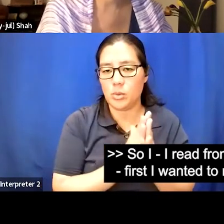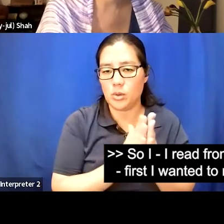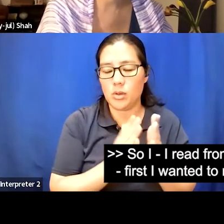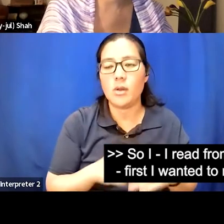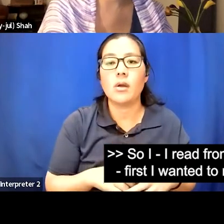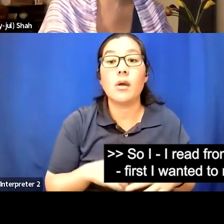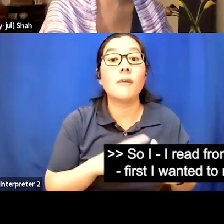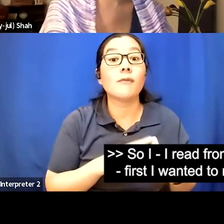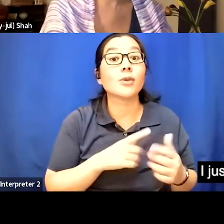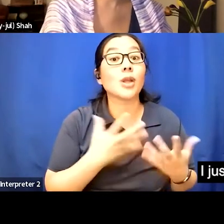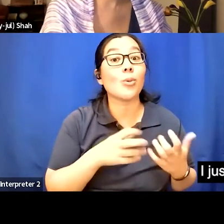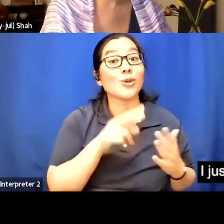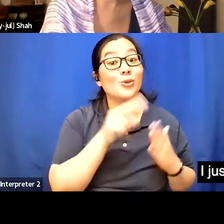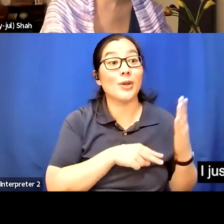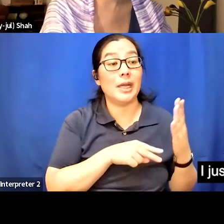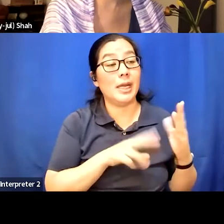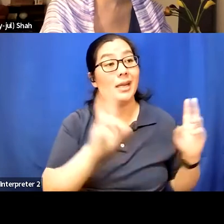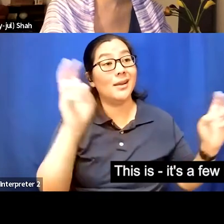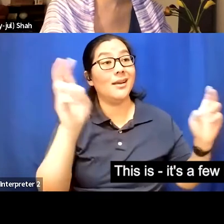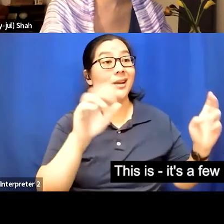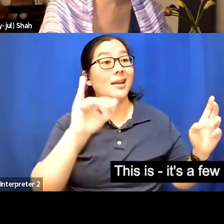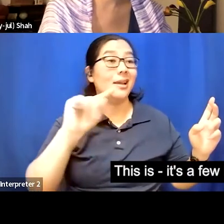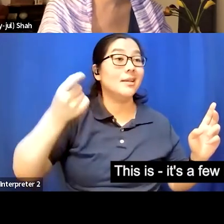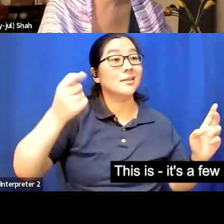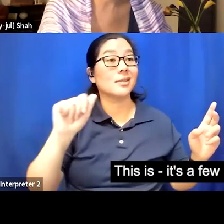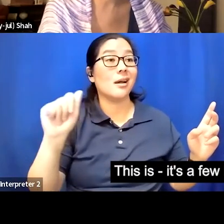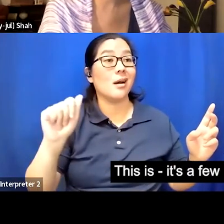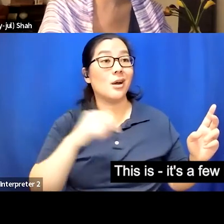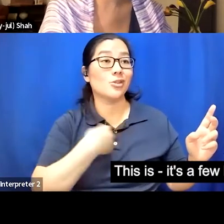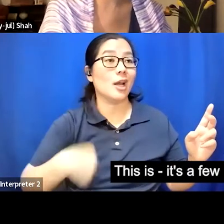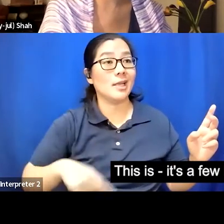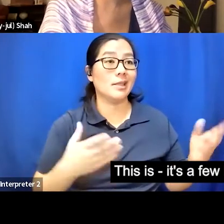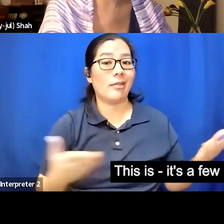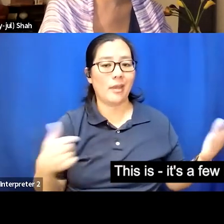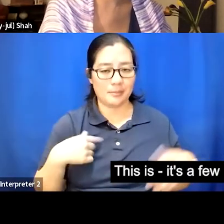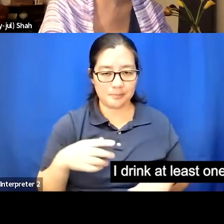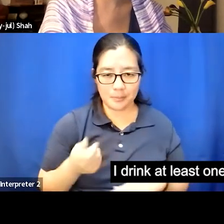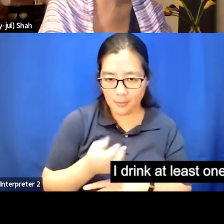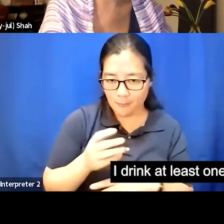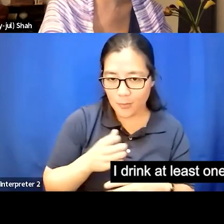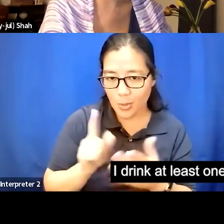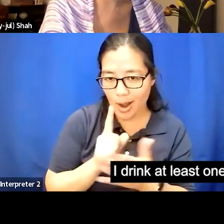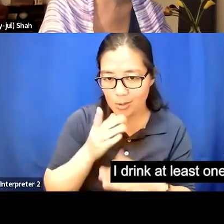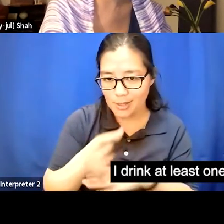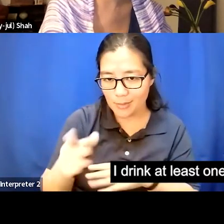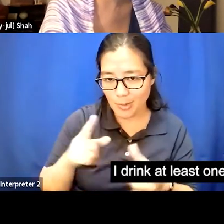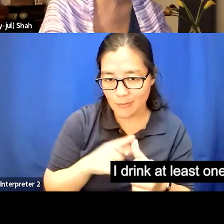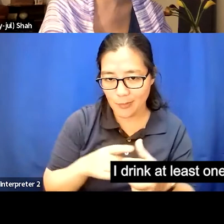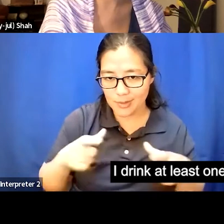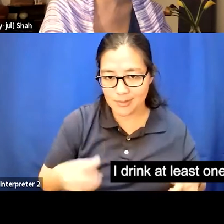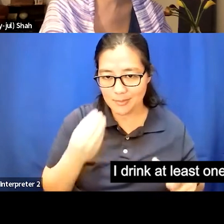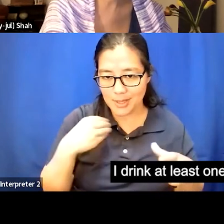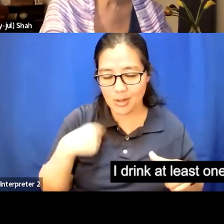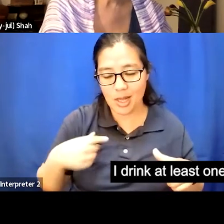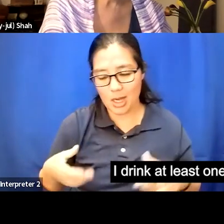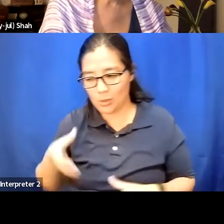I wanted to read It's a Chinese Thing. I just love that. It's a few hours after my first meal, I drink at least one piping hot mug of